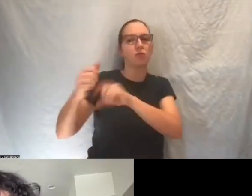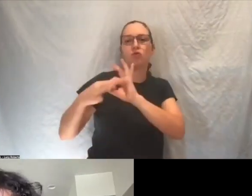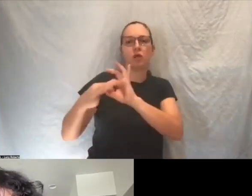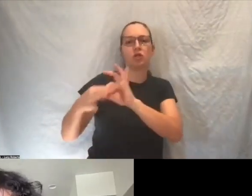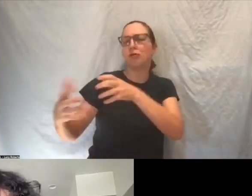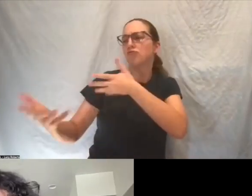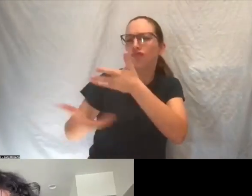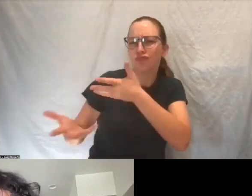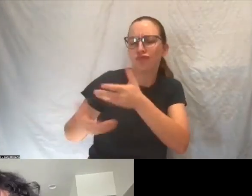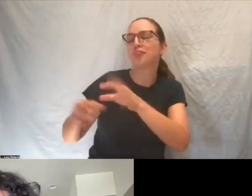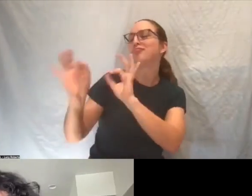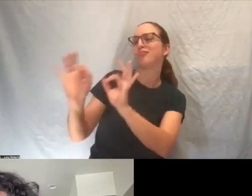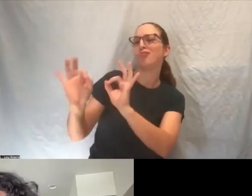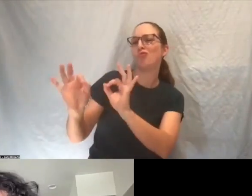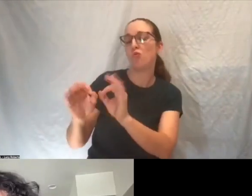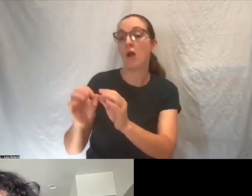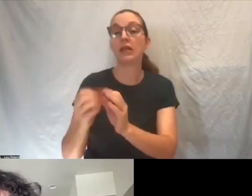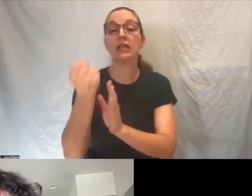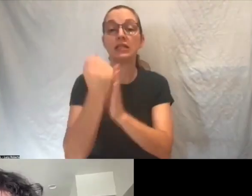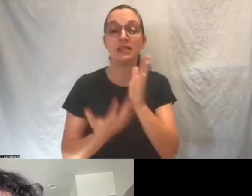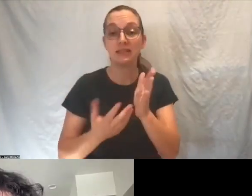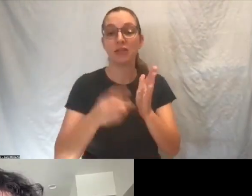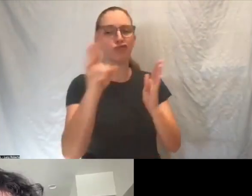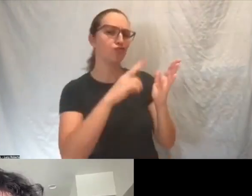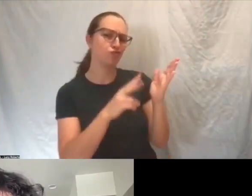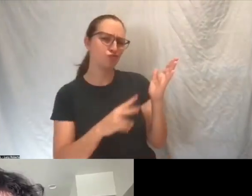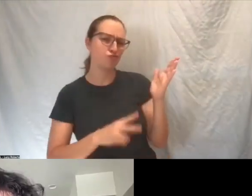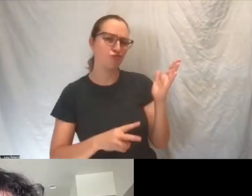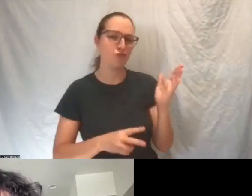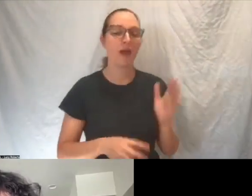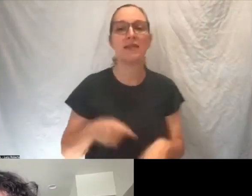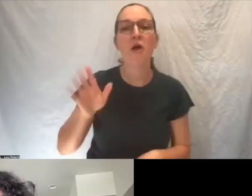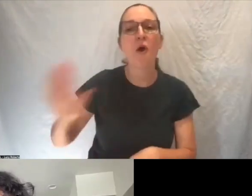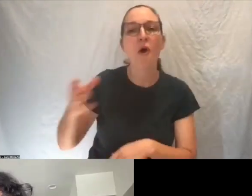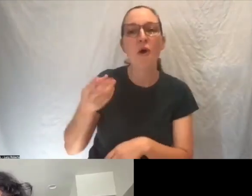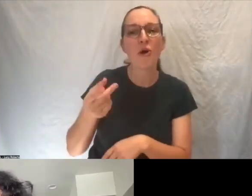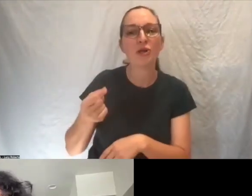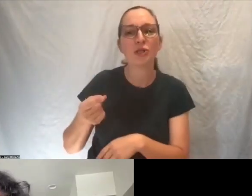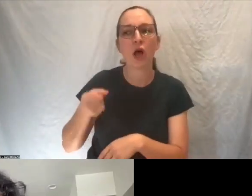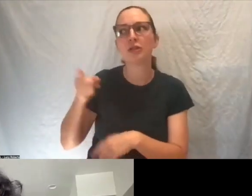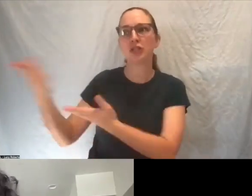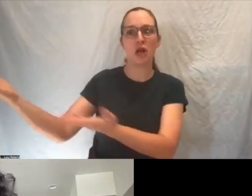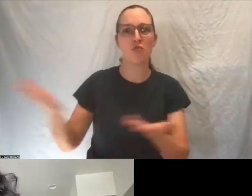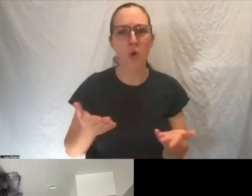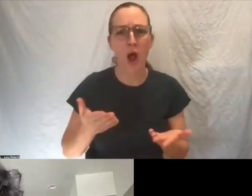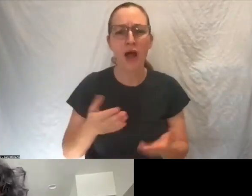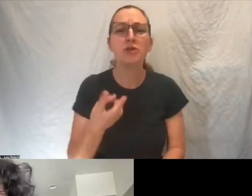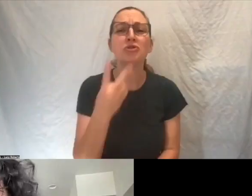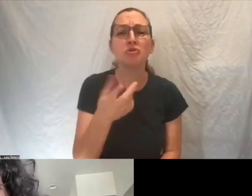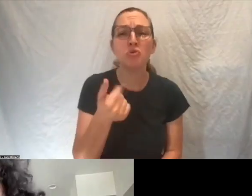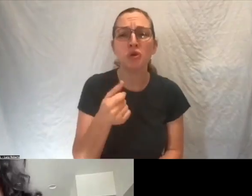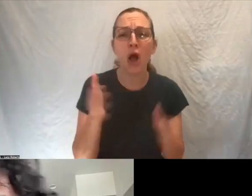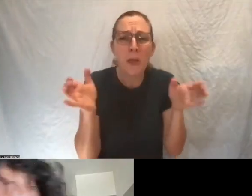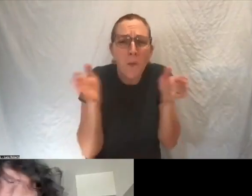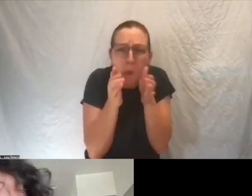scenes. She brought her dogs. The our first day, there are these two just tiny little things,